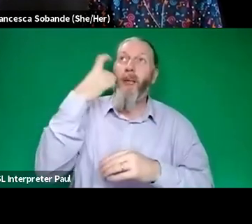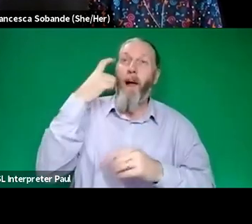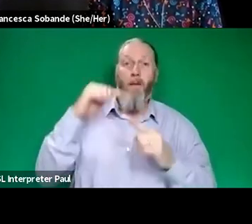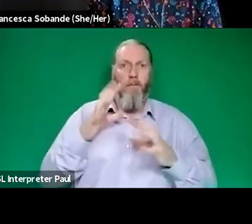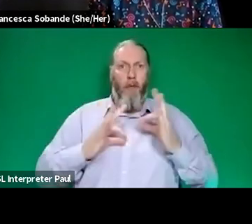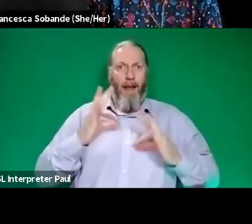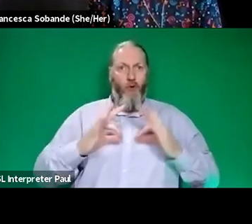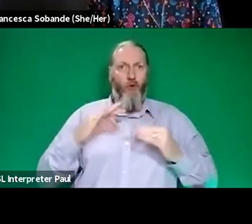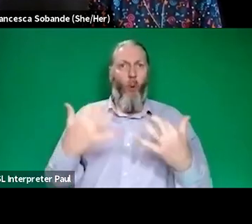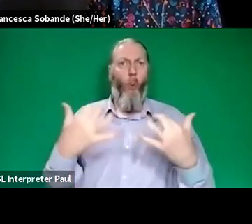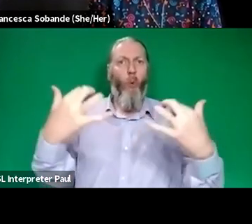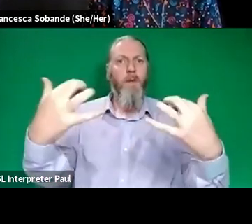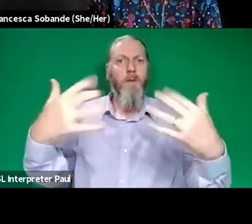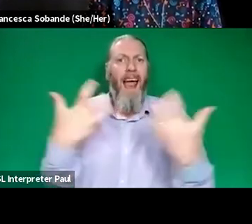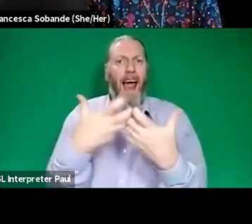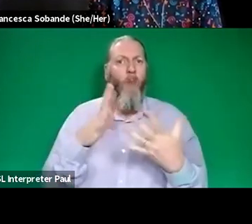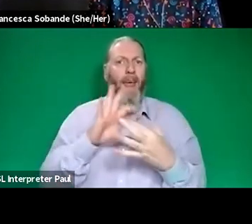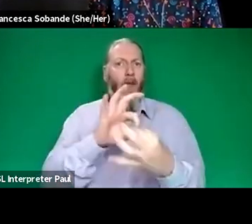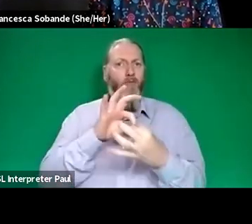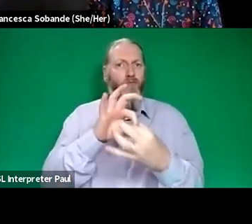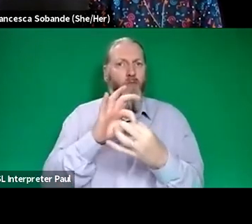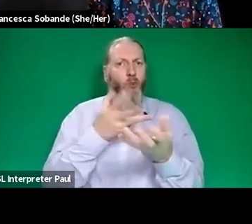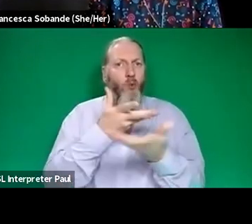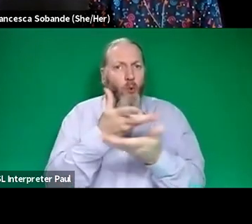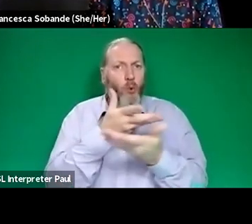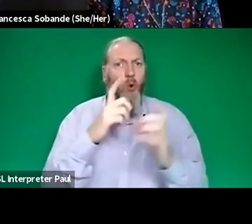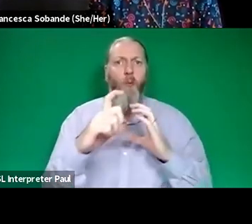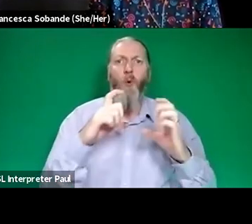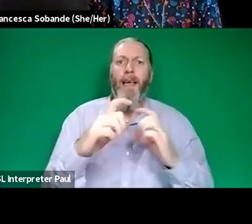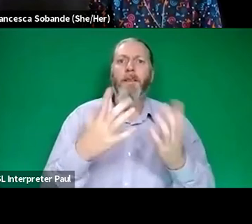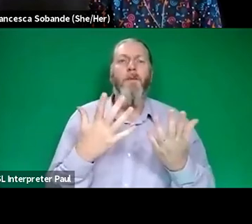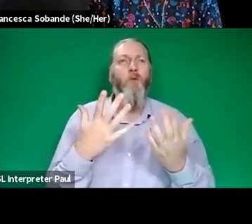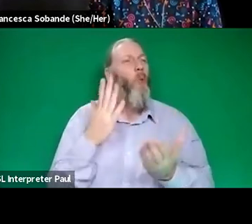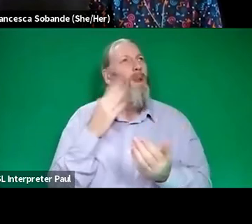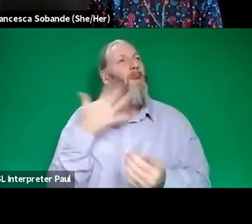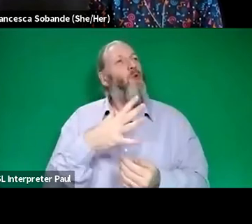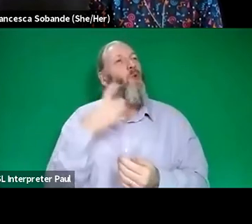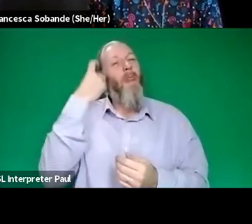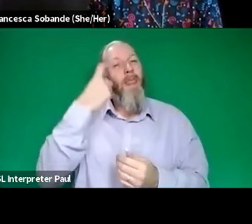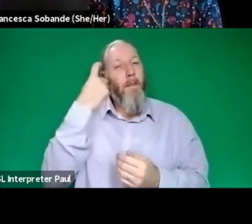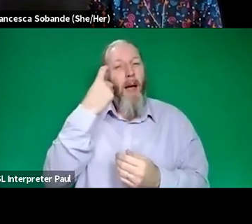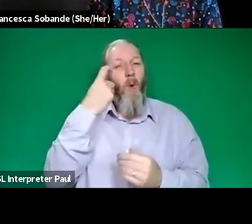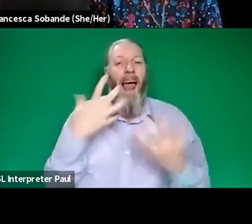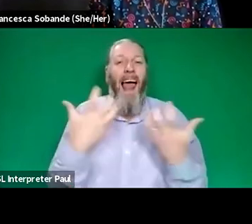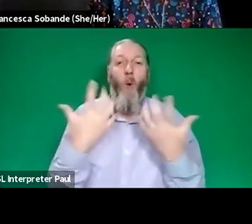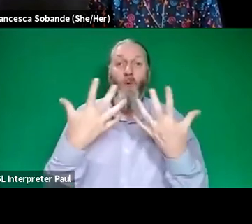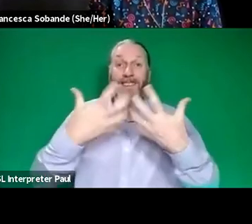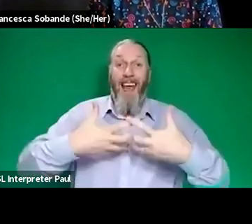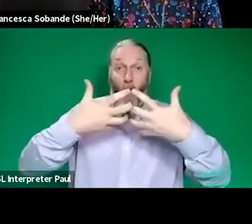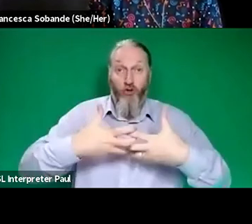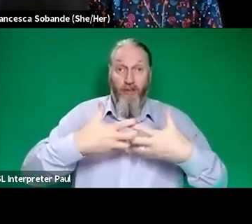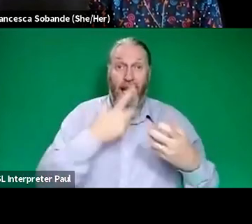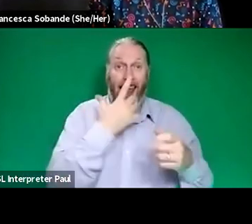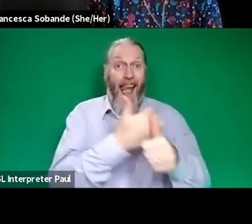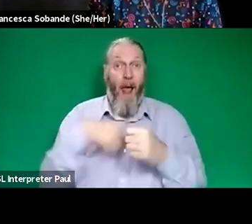always, there has to be an underlying notion of kind of how community helps us to, how technology helps us to generate community and what that